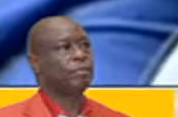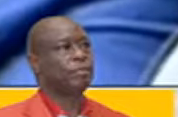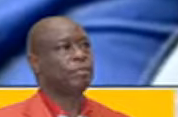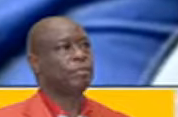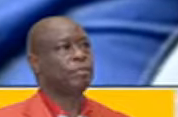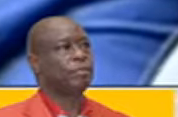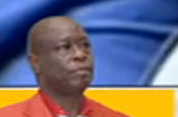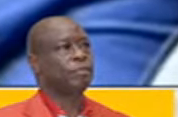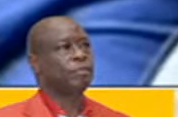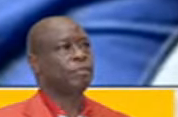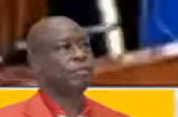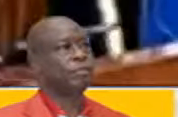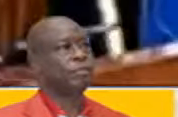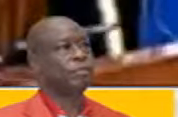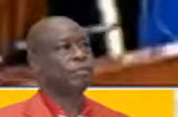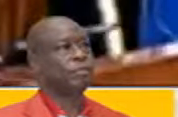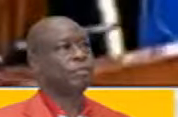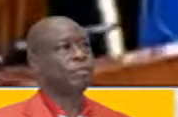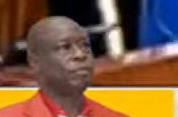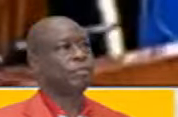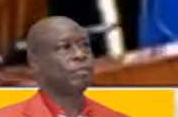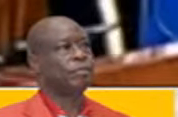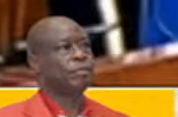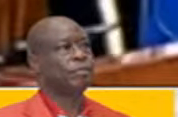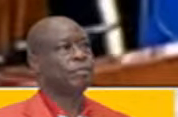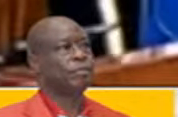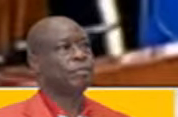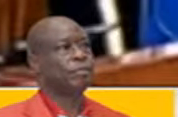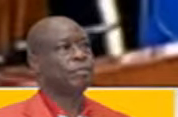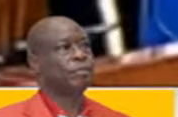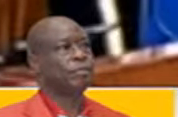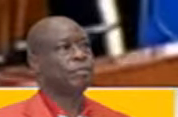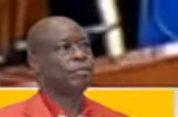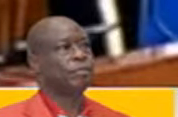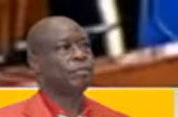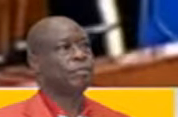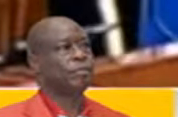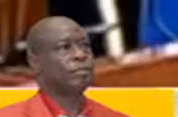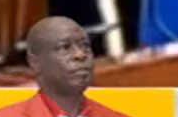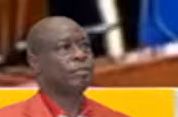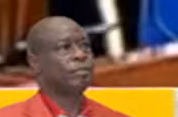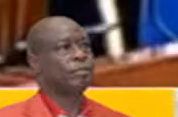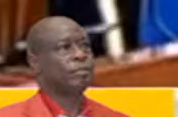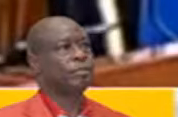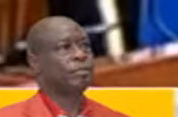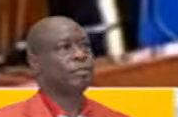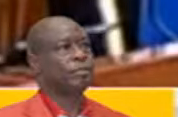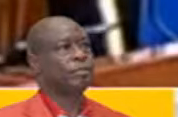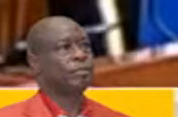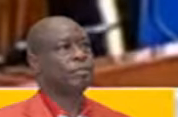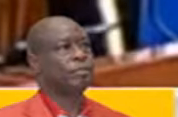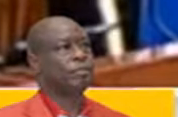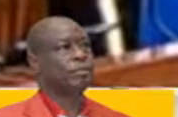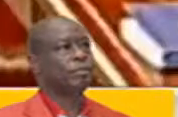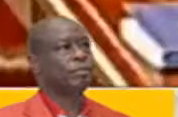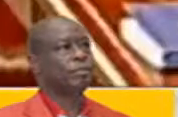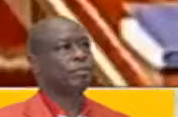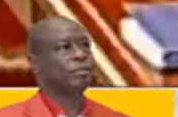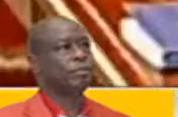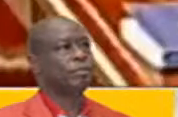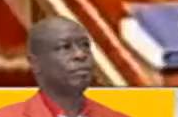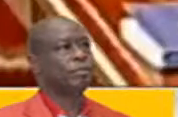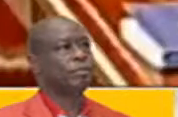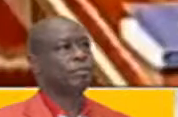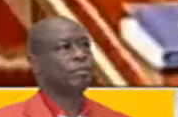by the judge in that judgment, the decision that you are complaining about? The judge said that in